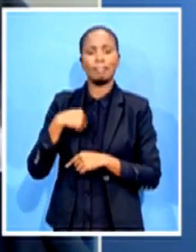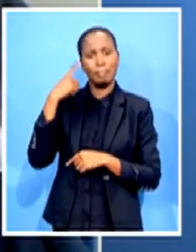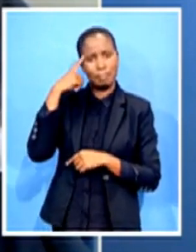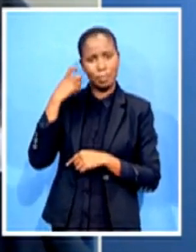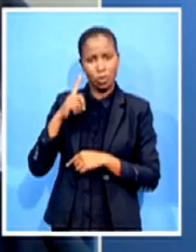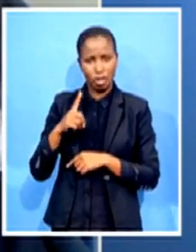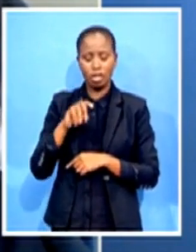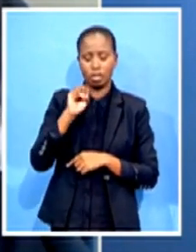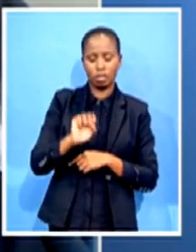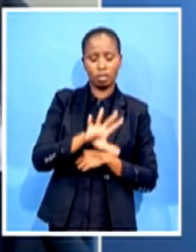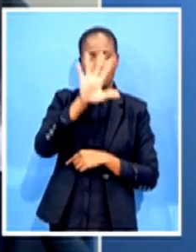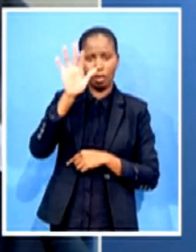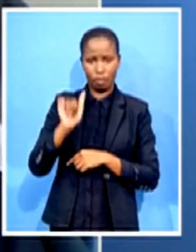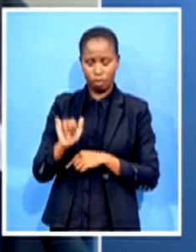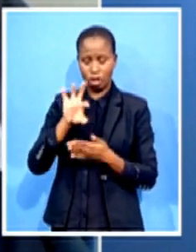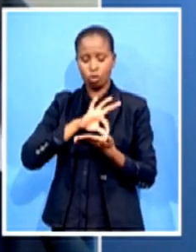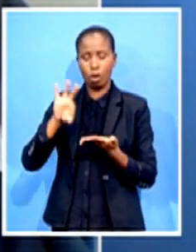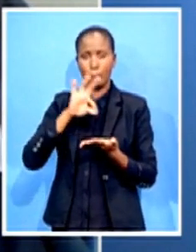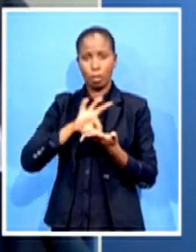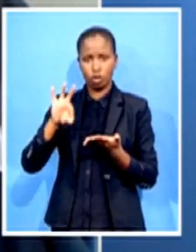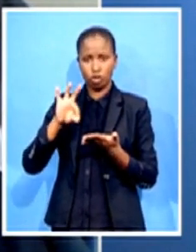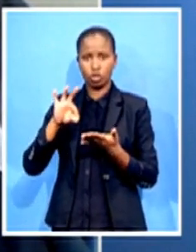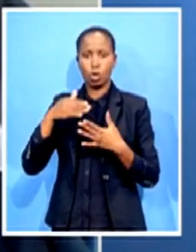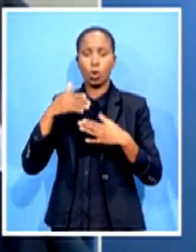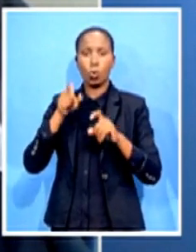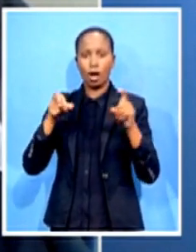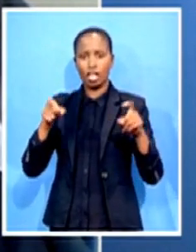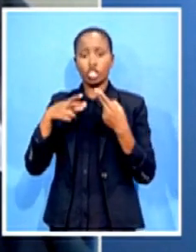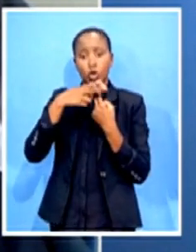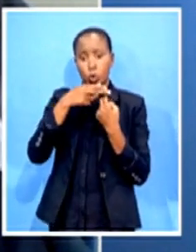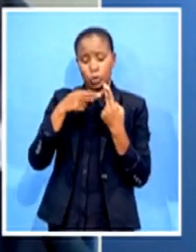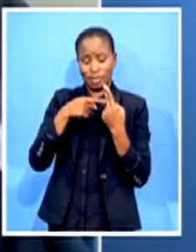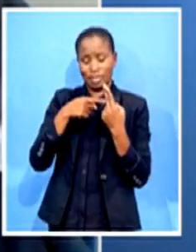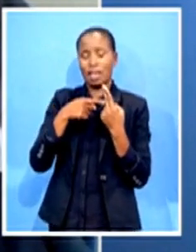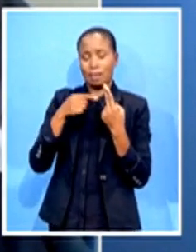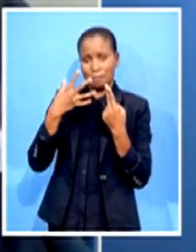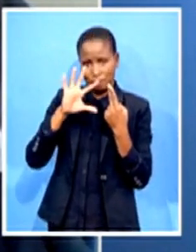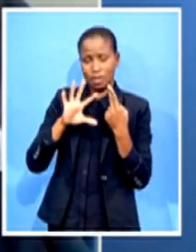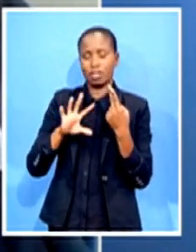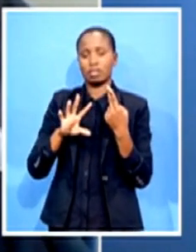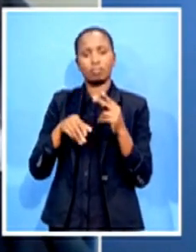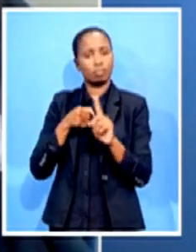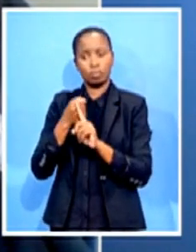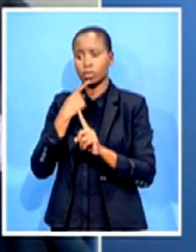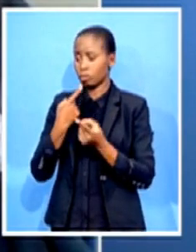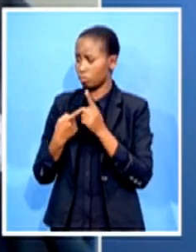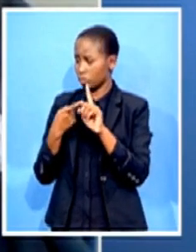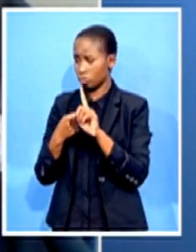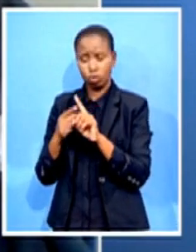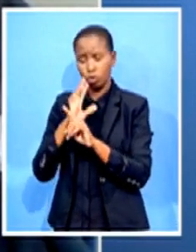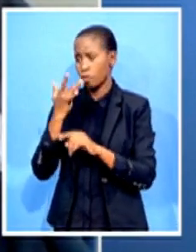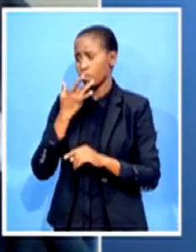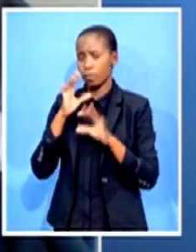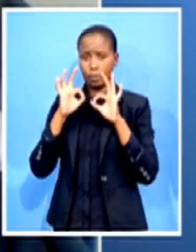Union, SABC, has tried to take up to say, this is not favorable to domestic workers. And you look at now